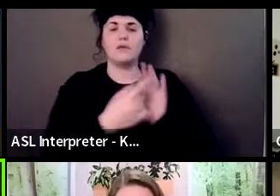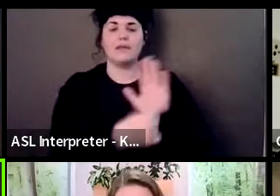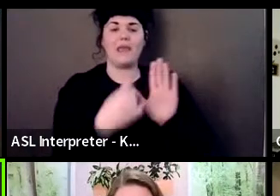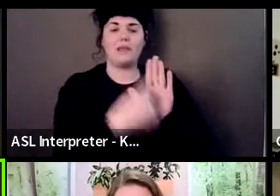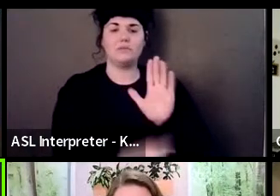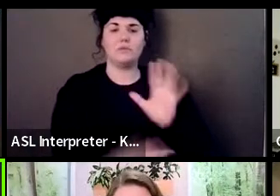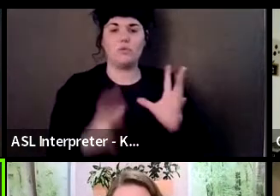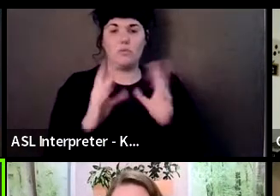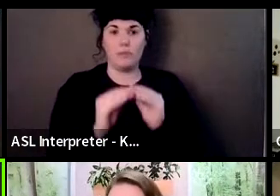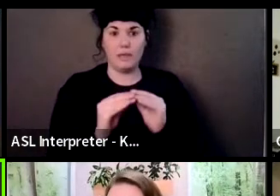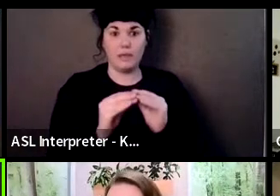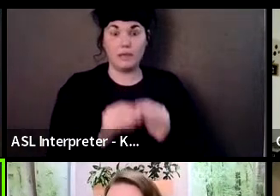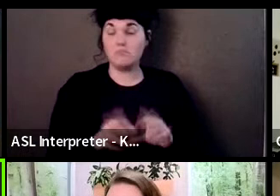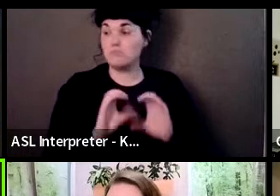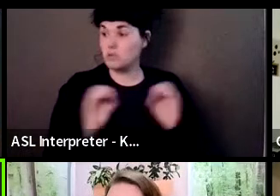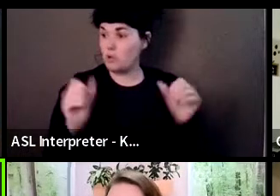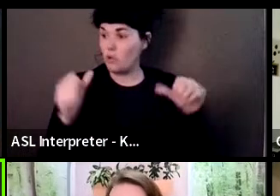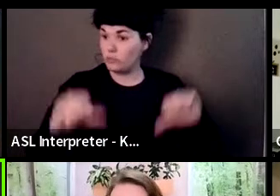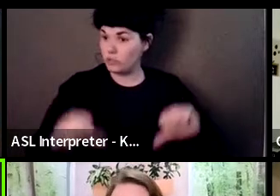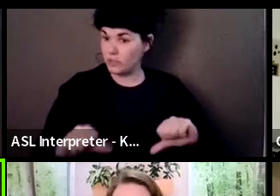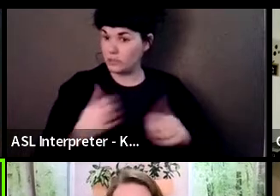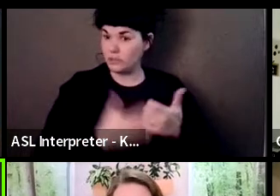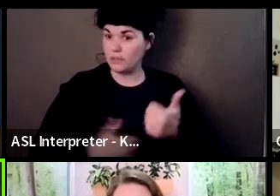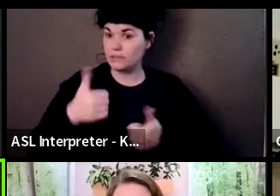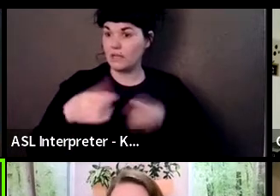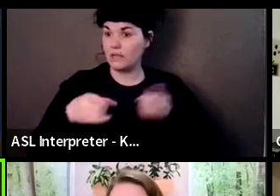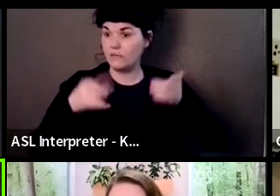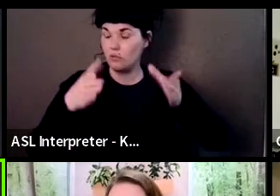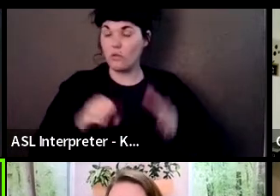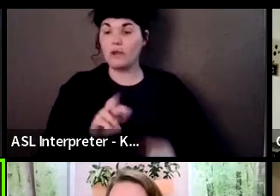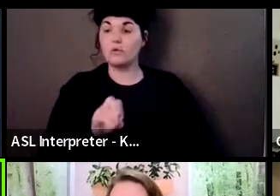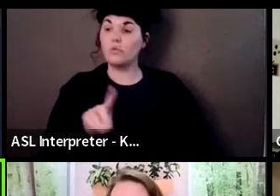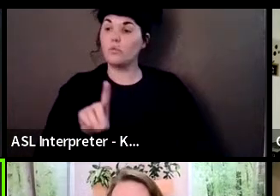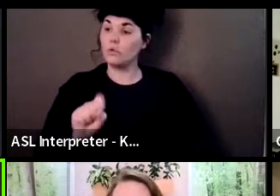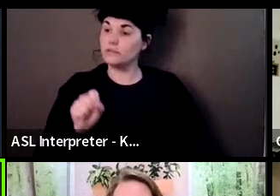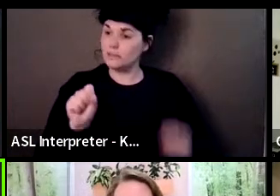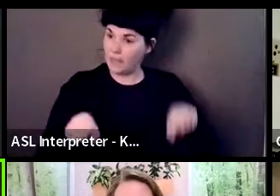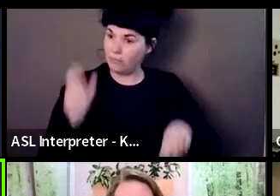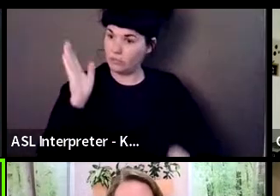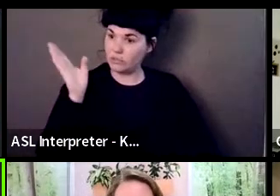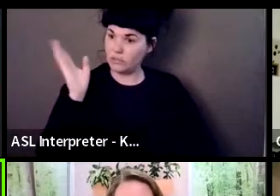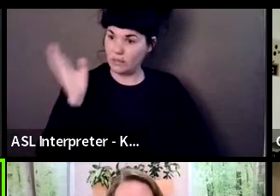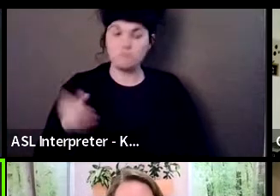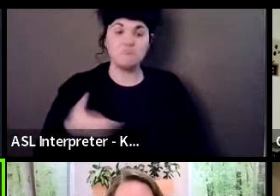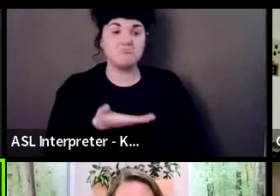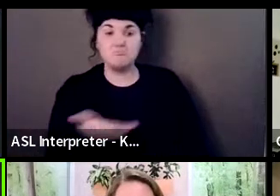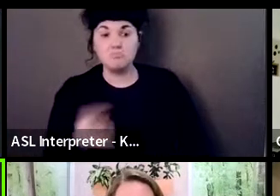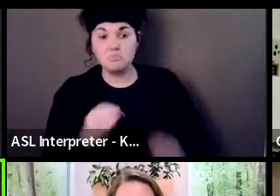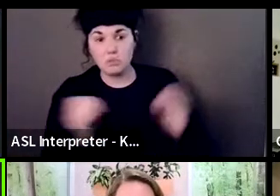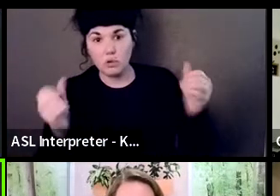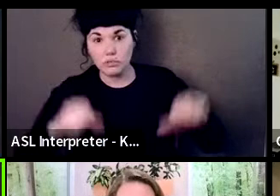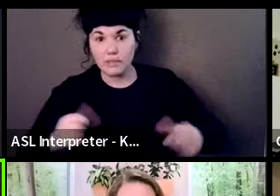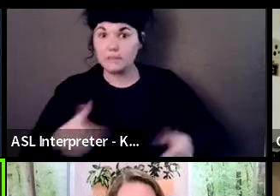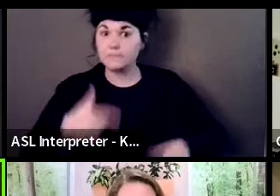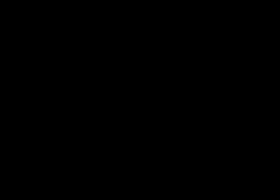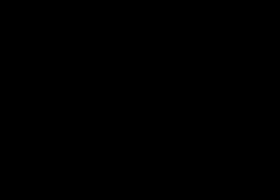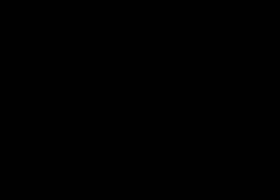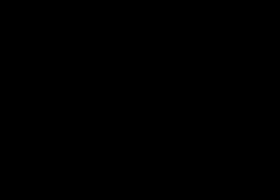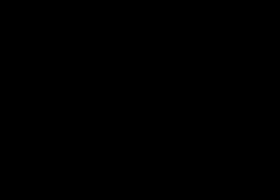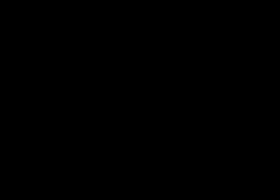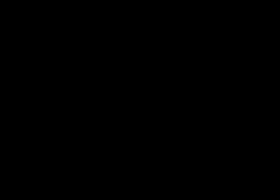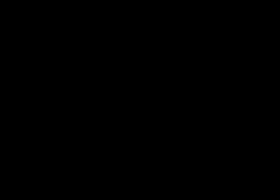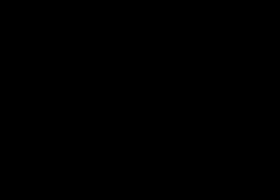I will ask Executive Director Woods to present this particular item. Seeing no objection, please proceed, Mr. Woods.